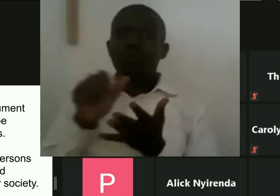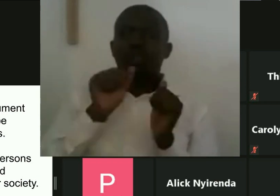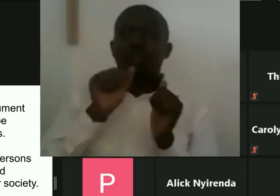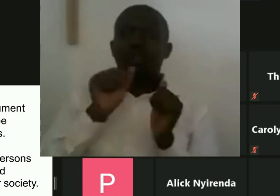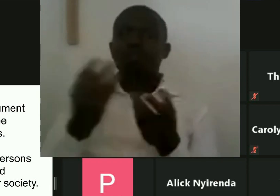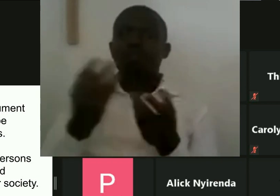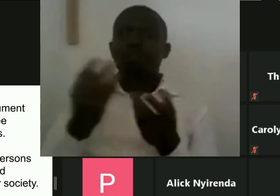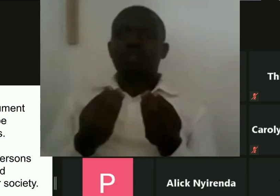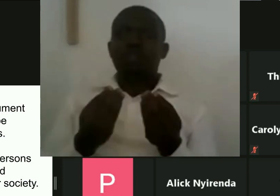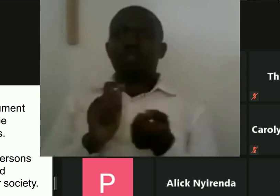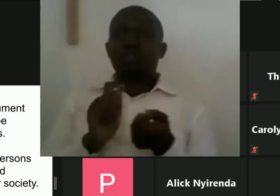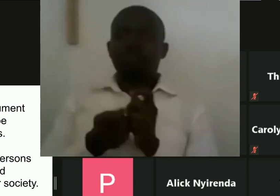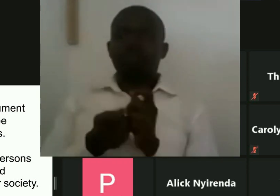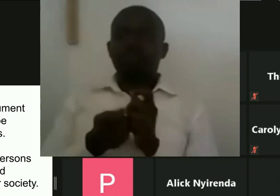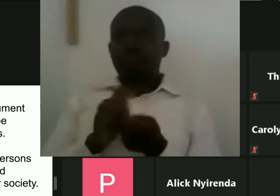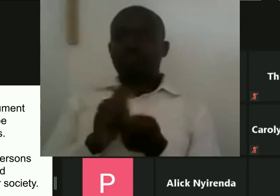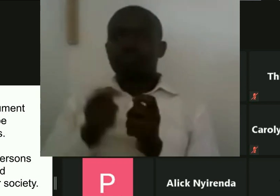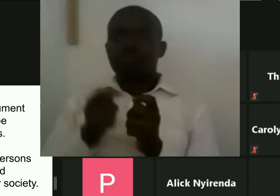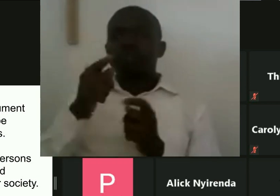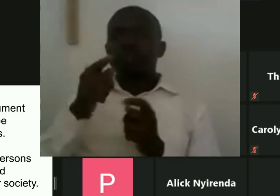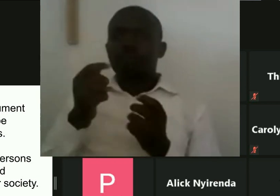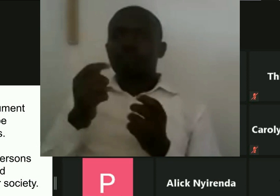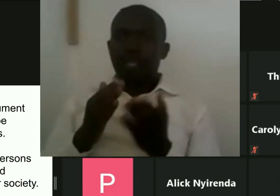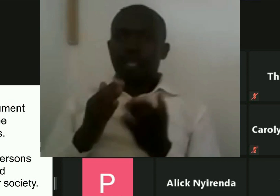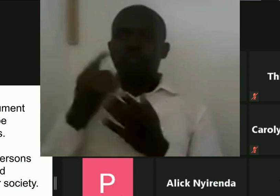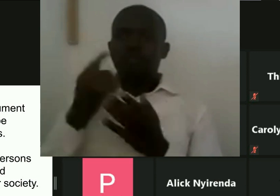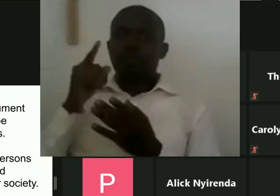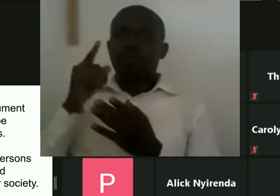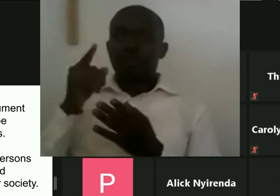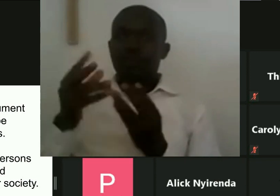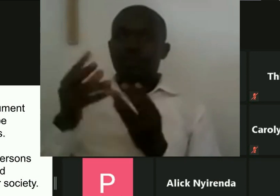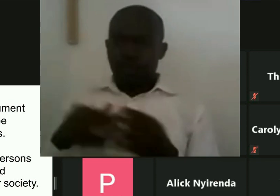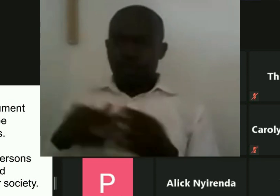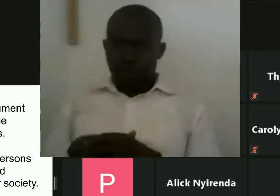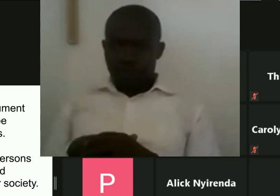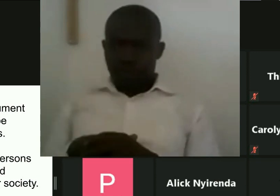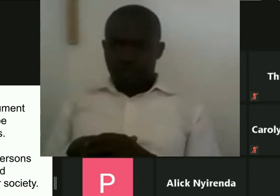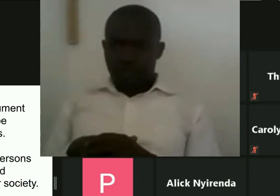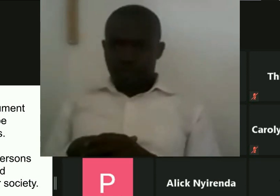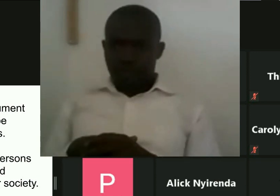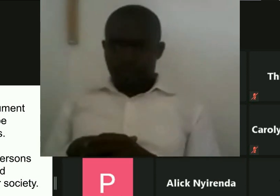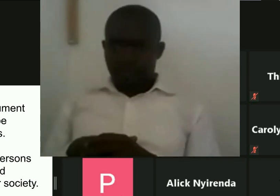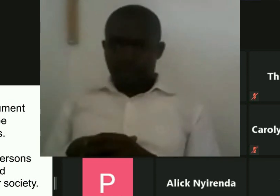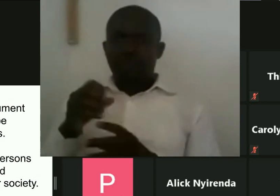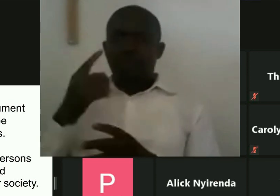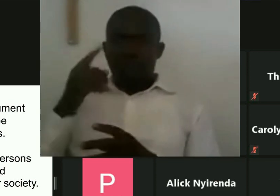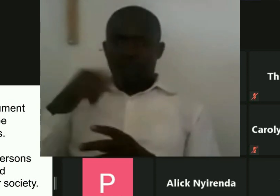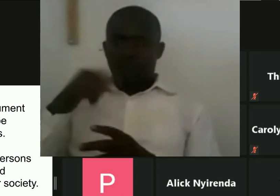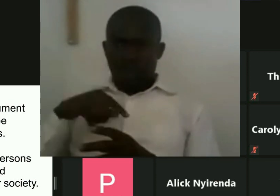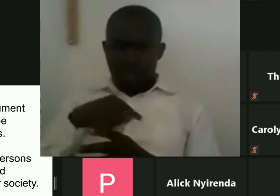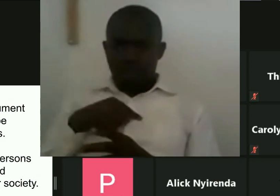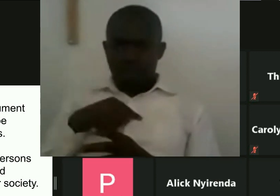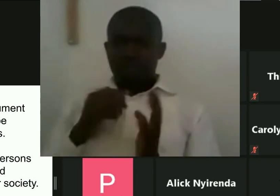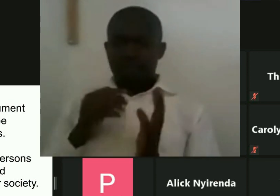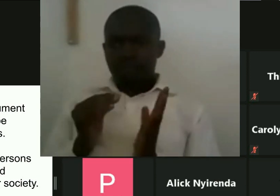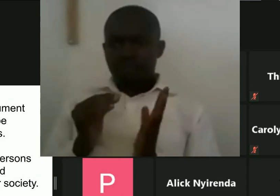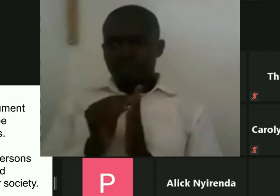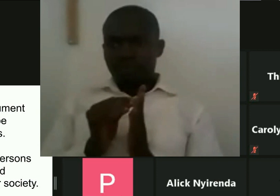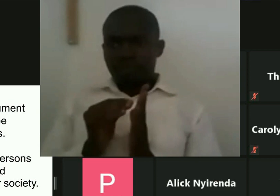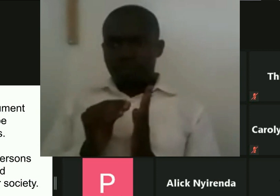out. So assuming you have made a recommendation, who is going to carry out? But with implementation research, you make sure that what you have identified on the